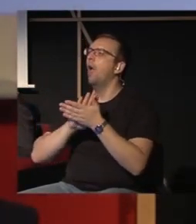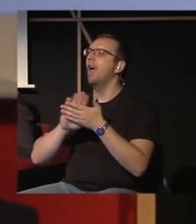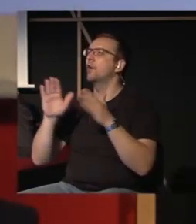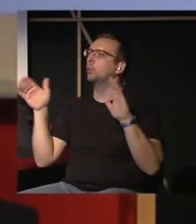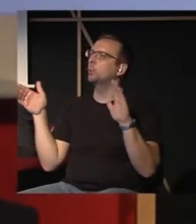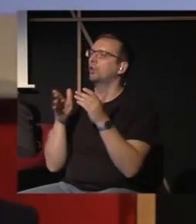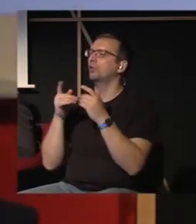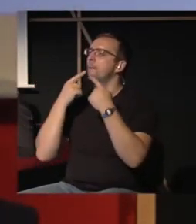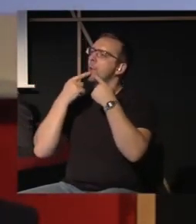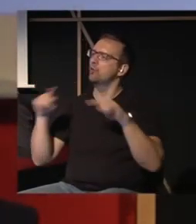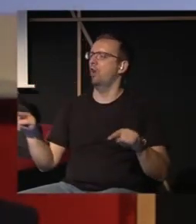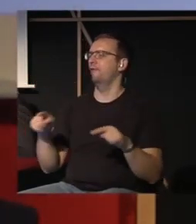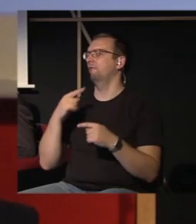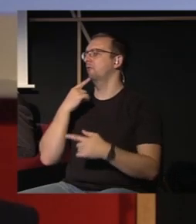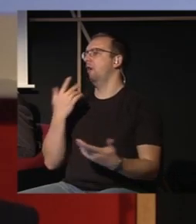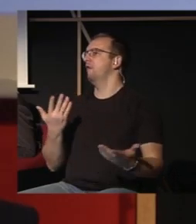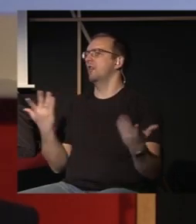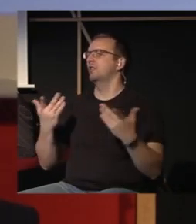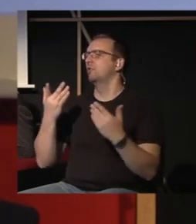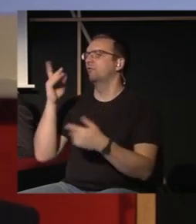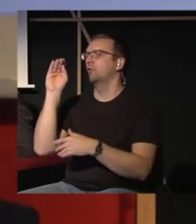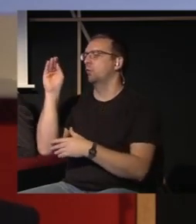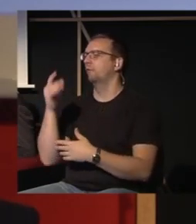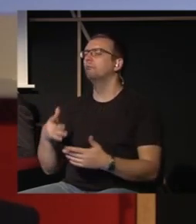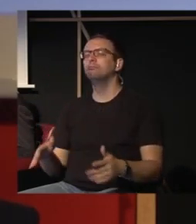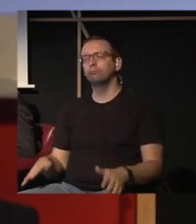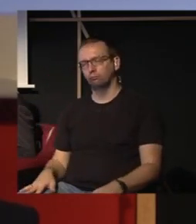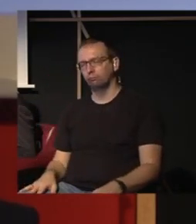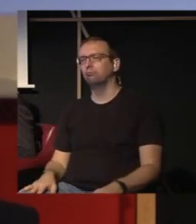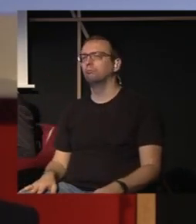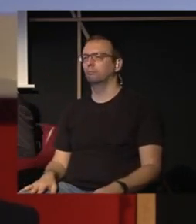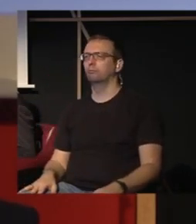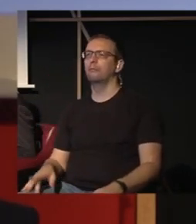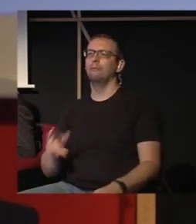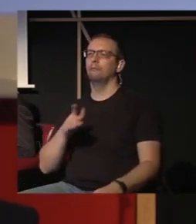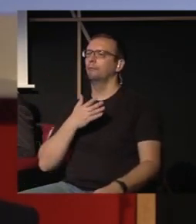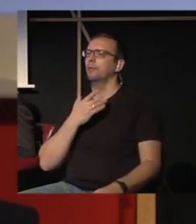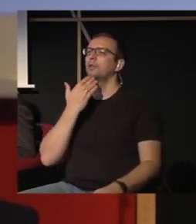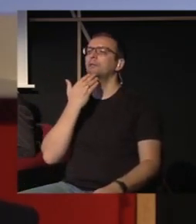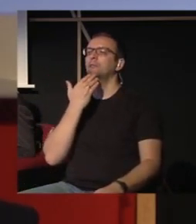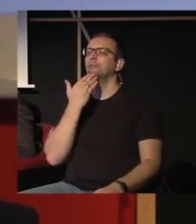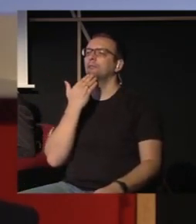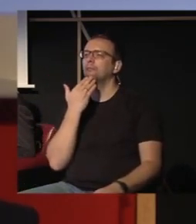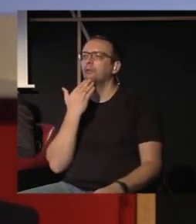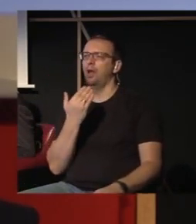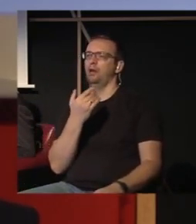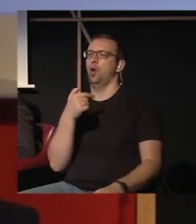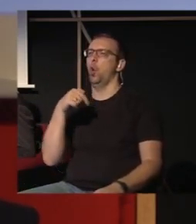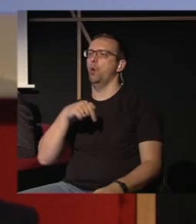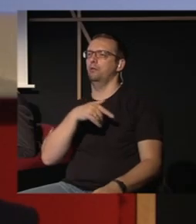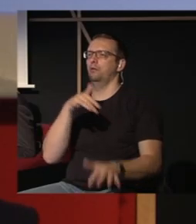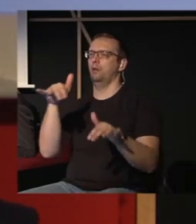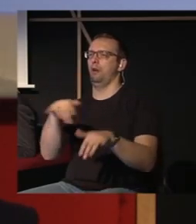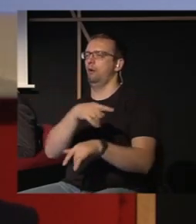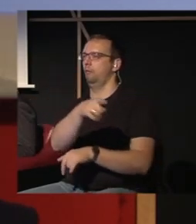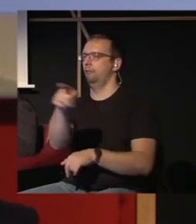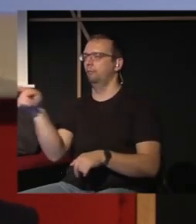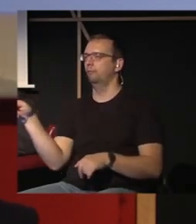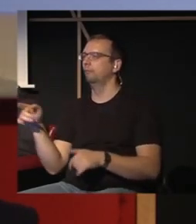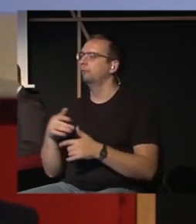agradeceros a toda vuestra asistencia, ¿no? Que nos acompañéis en esta mañana. Porque gracias a estos encuentros también